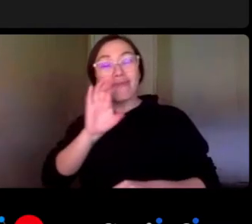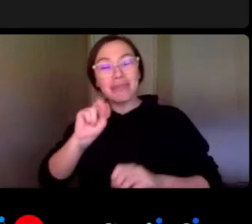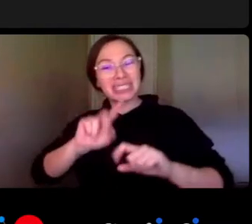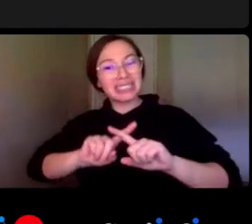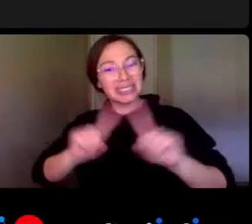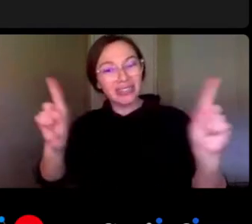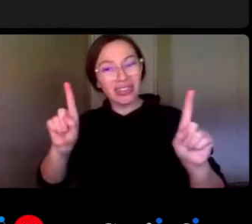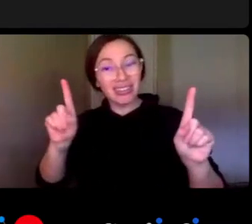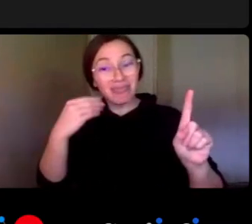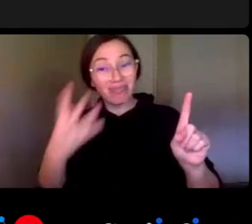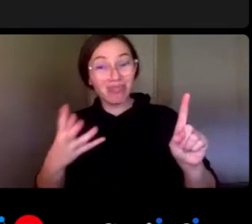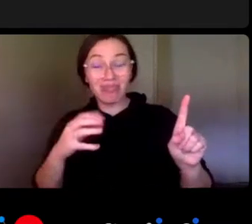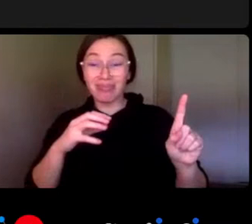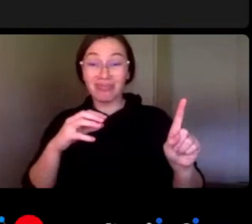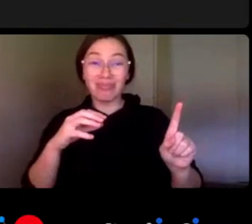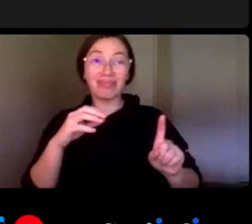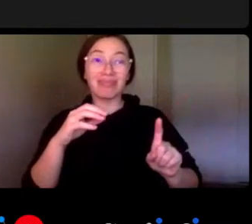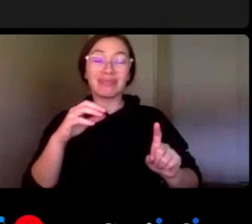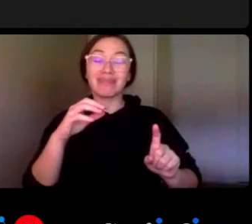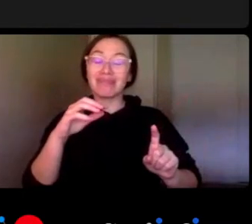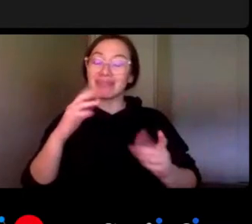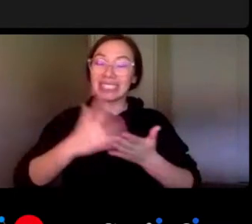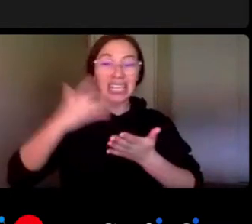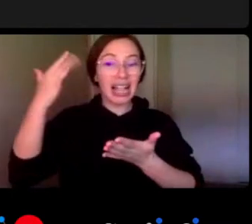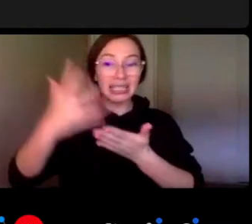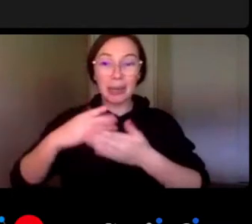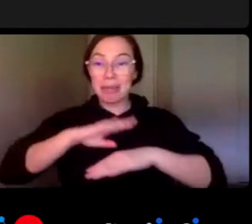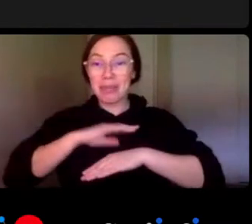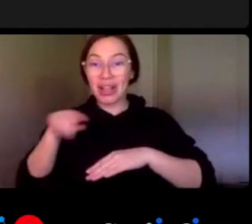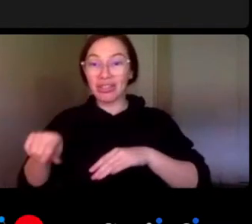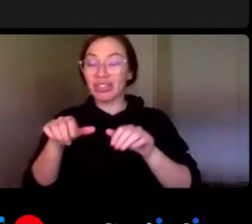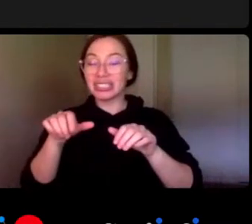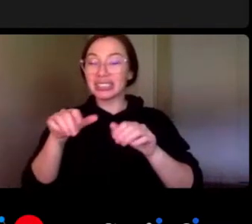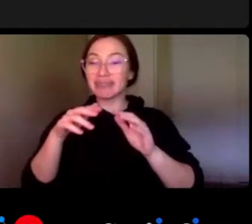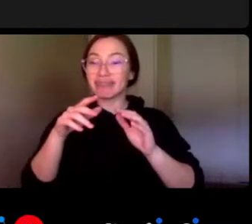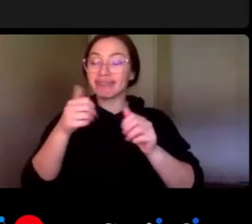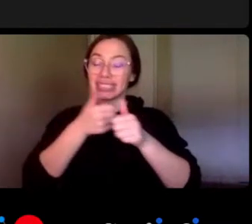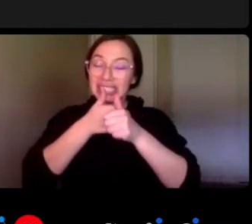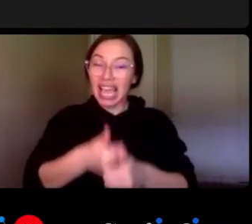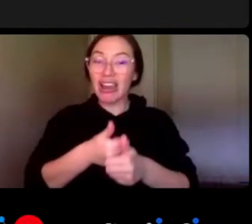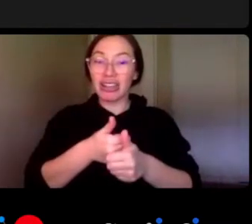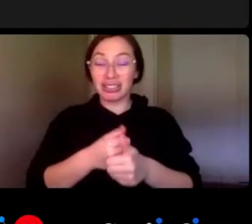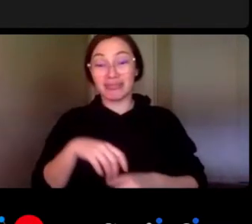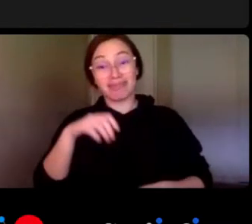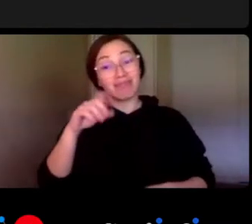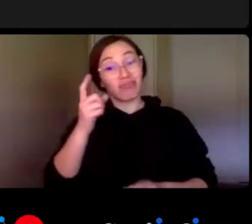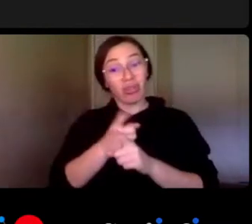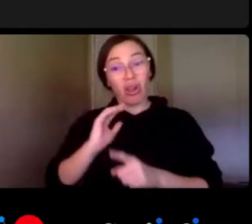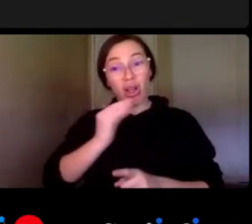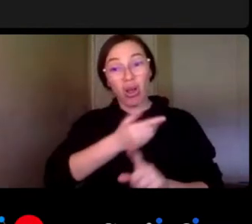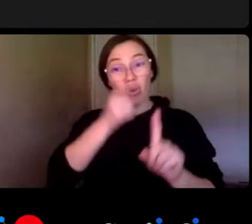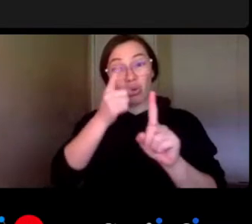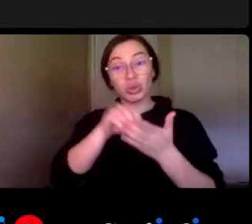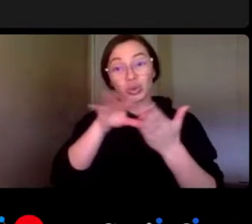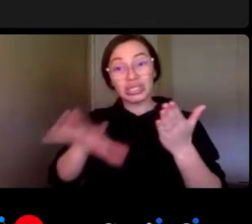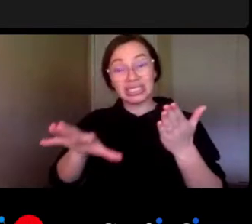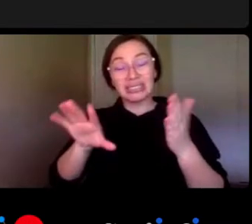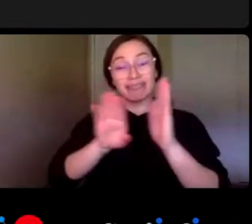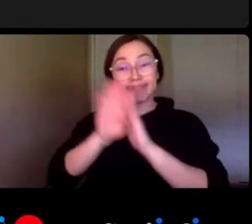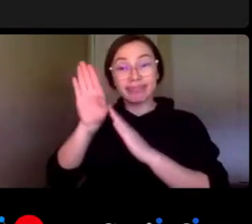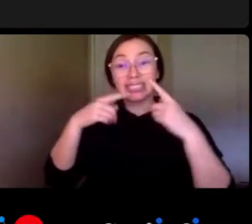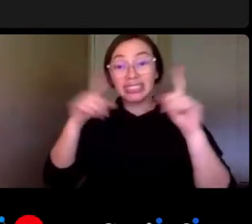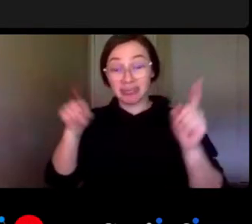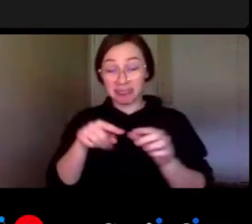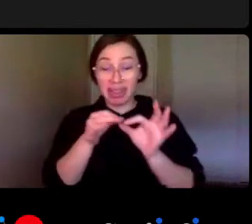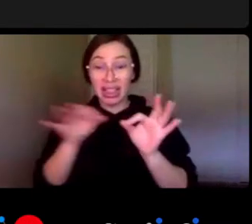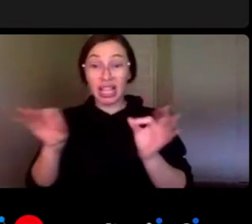meet this standard. Seldom, I'll say. You know, Gary, and our goal was so that our students succeed. We have a line in here. It says, our students